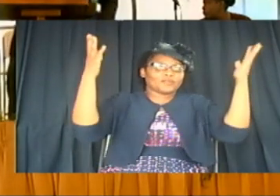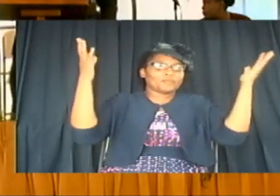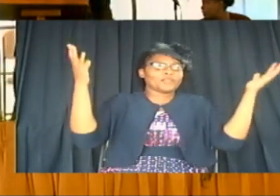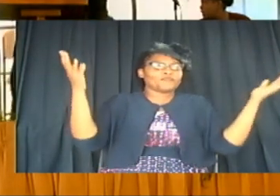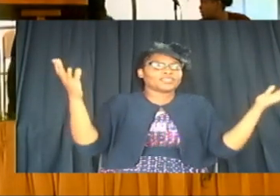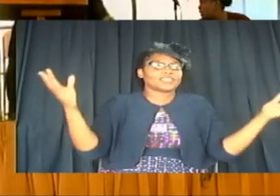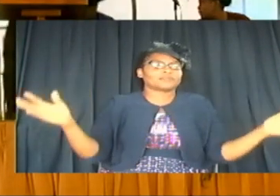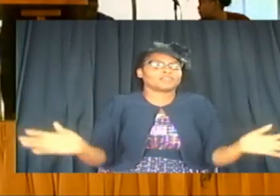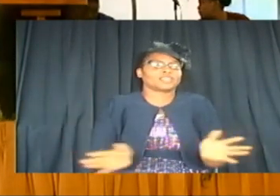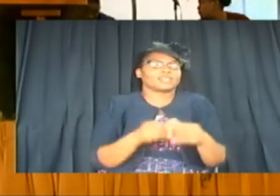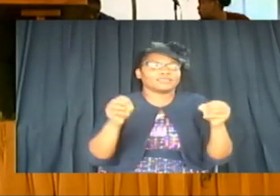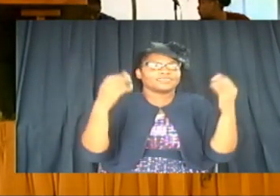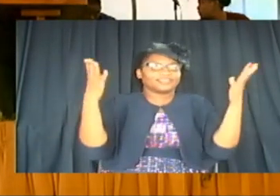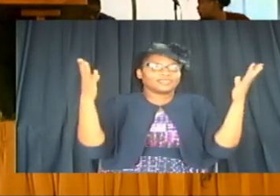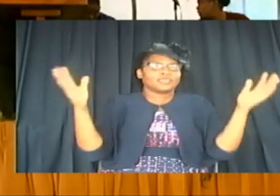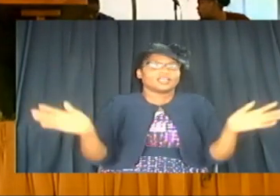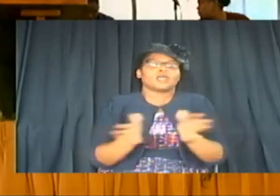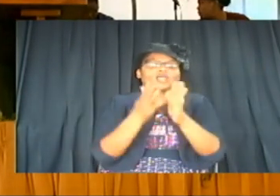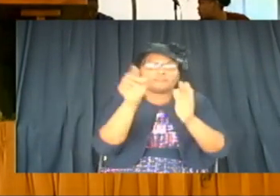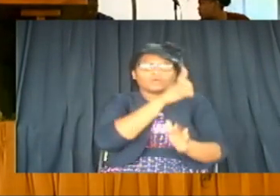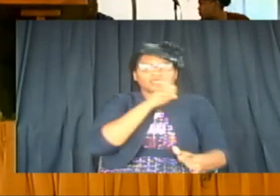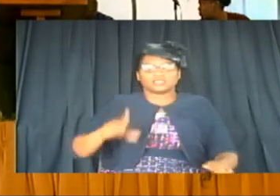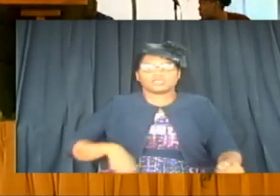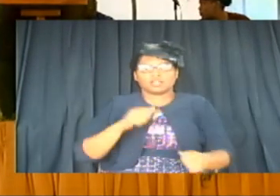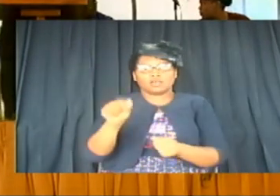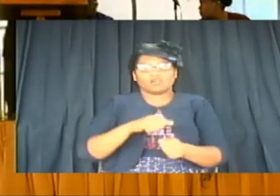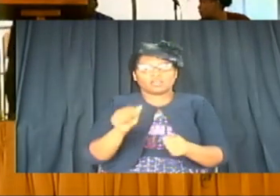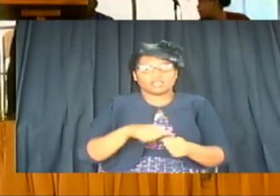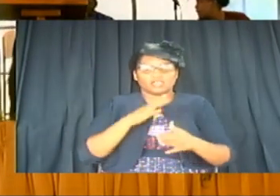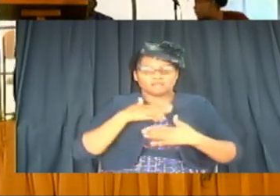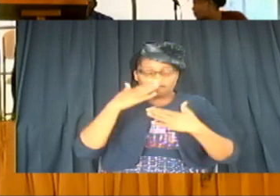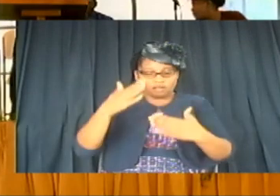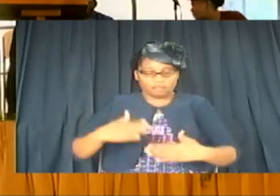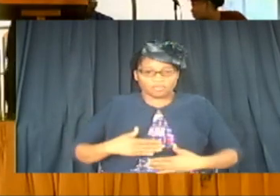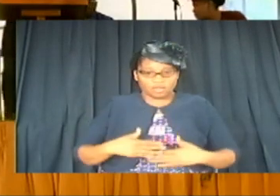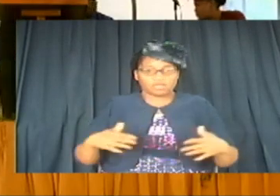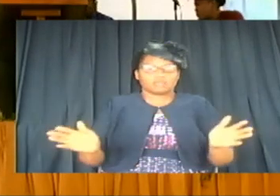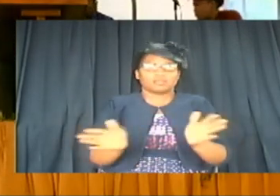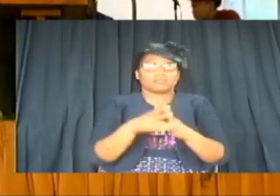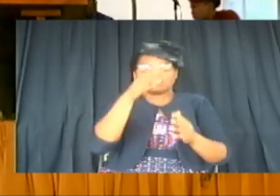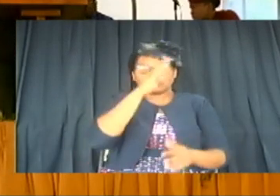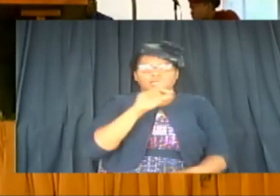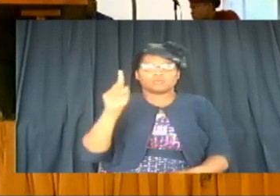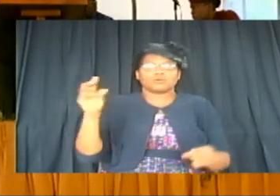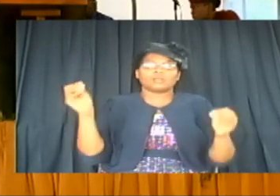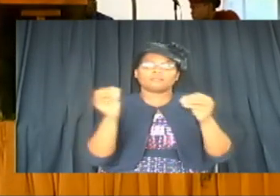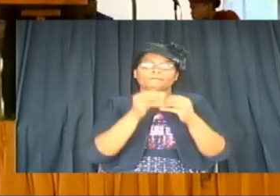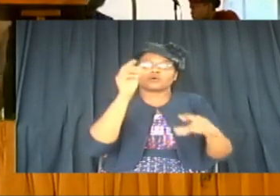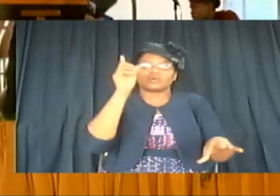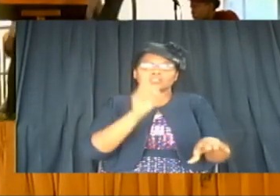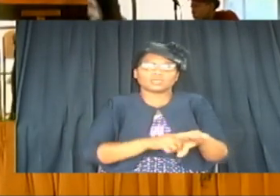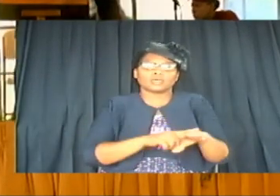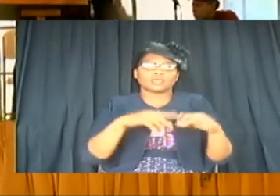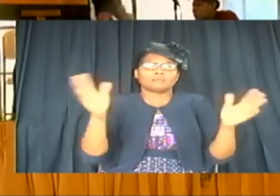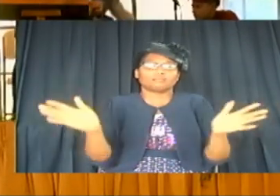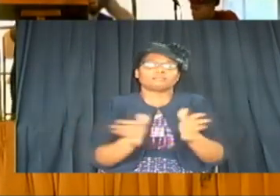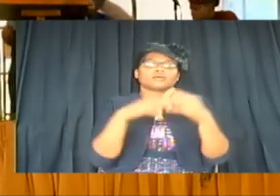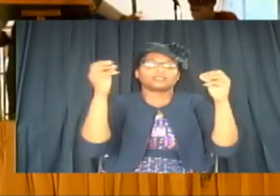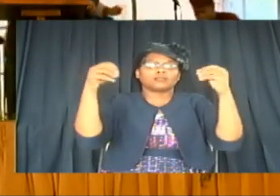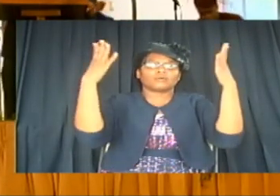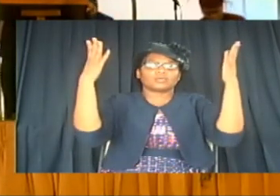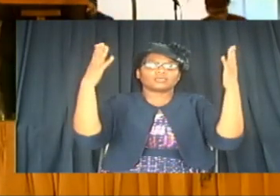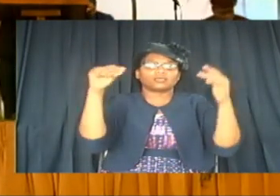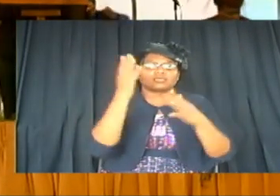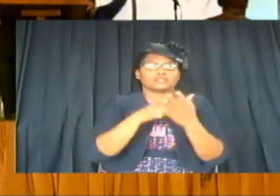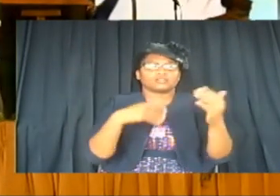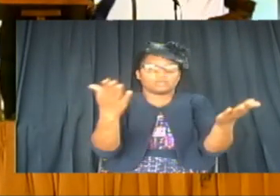Praise God. Let's praise the Lord, everyone. Praise God. Let's praise him one more time. Hallelujah. Just want